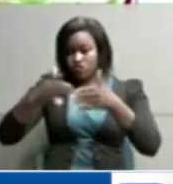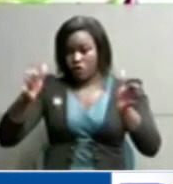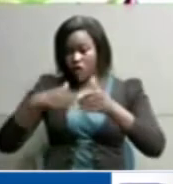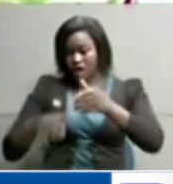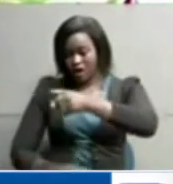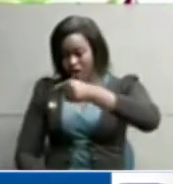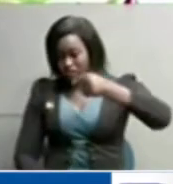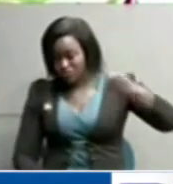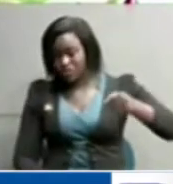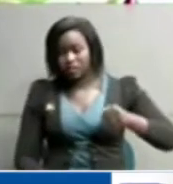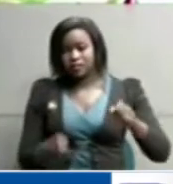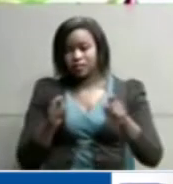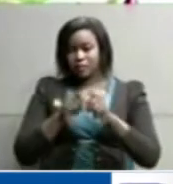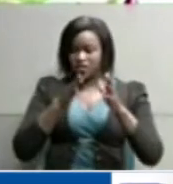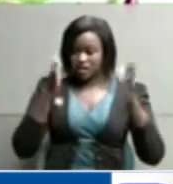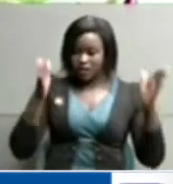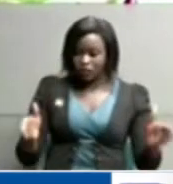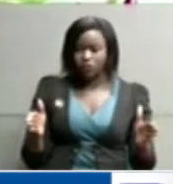the tables.